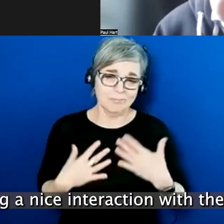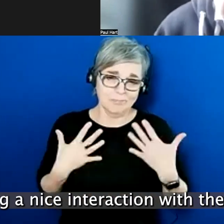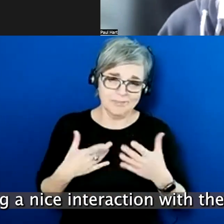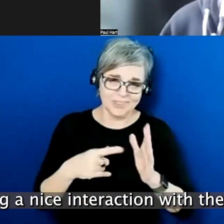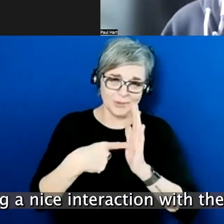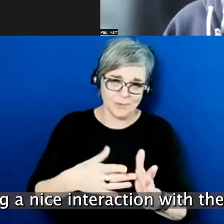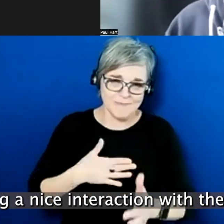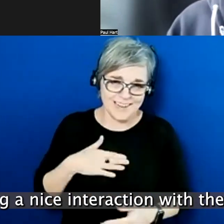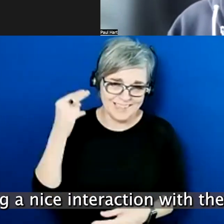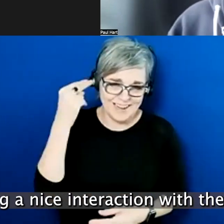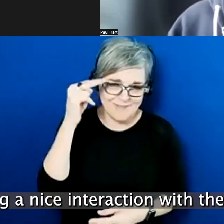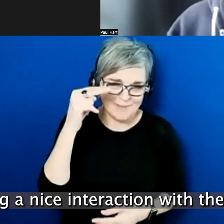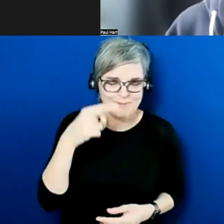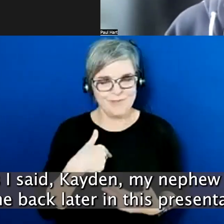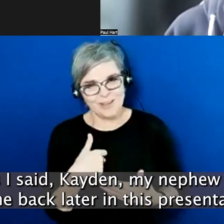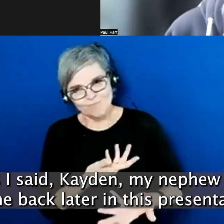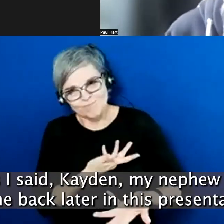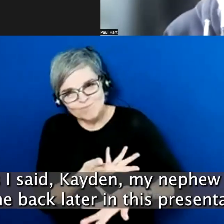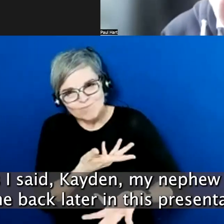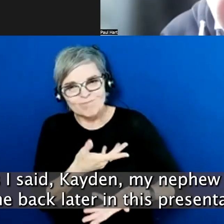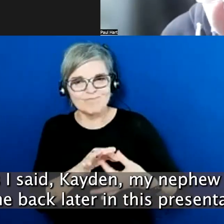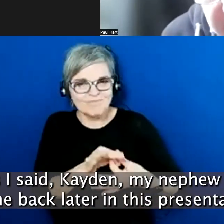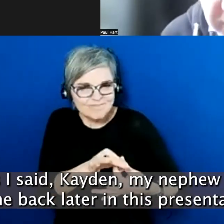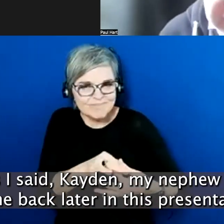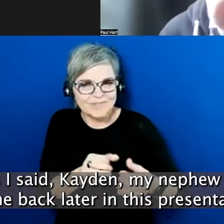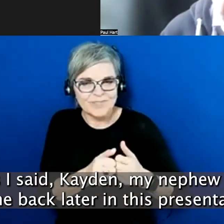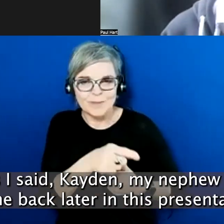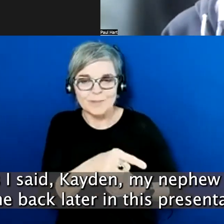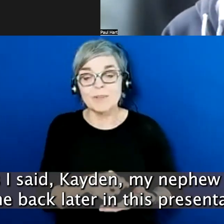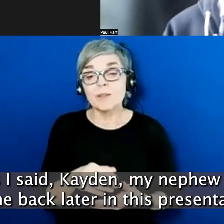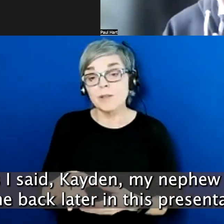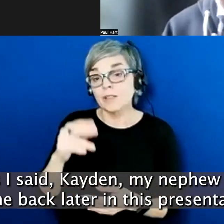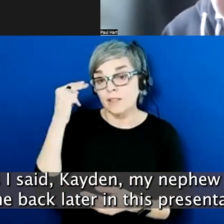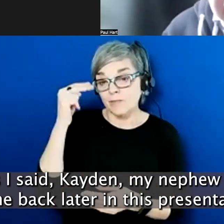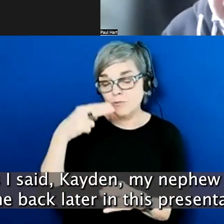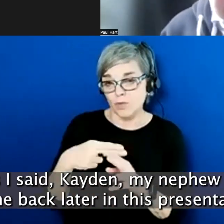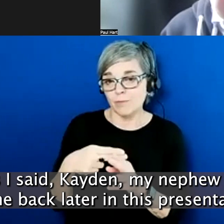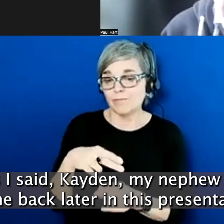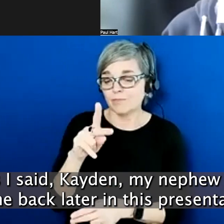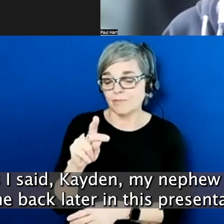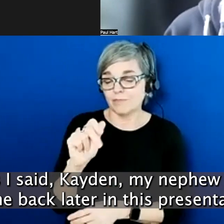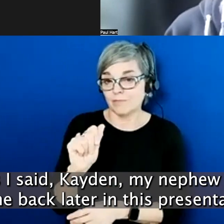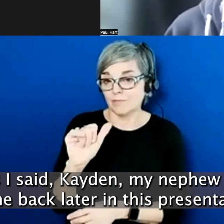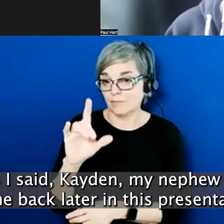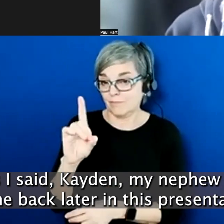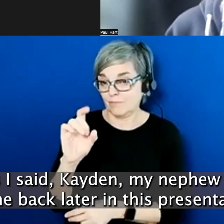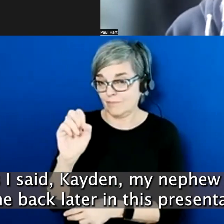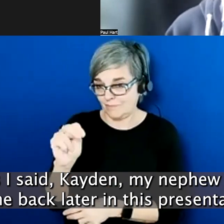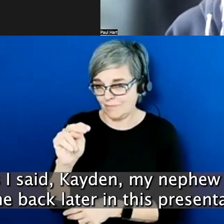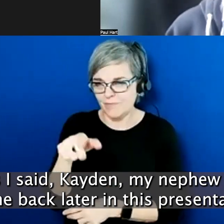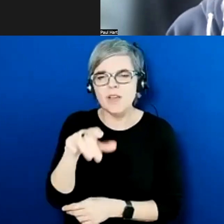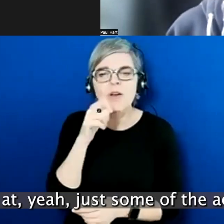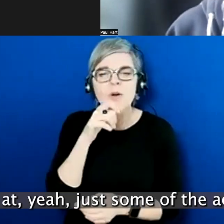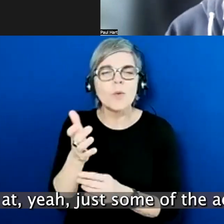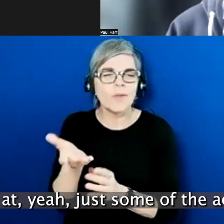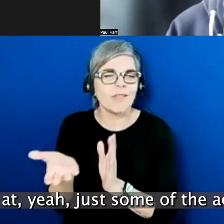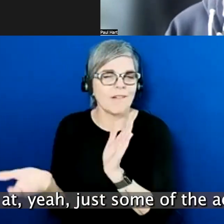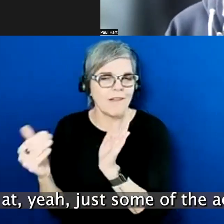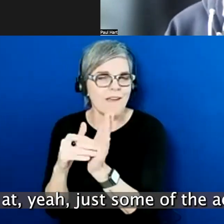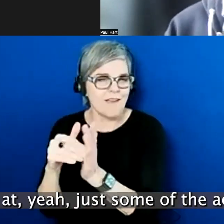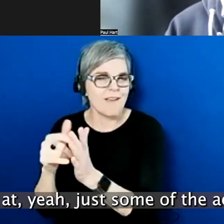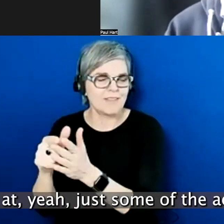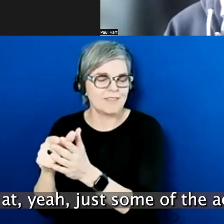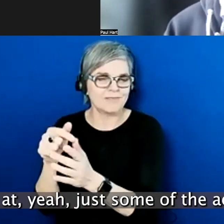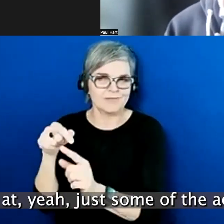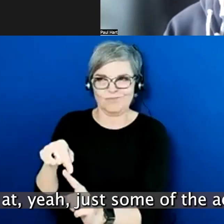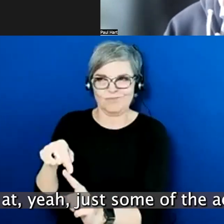a nice interaction with them. As I said, Caden, my nephew, will come back later in this presentation when